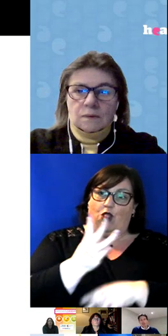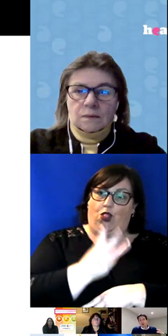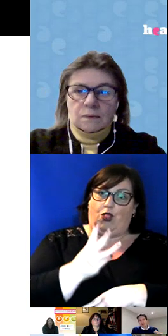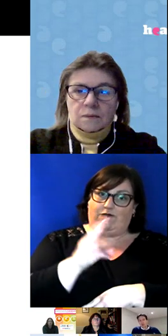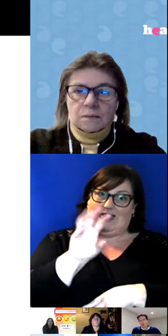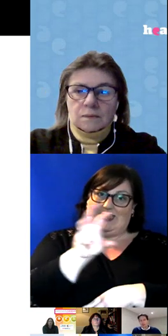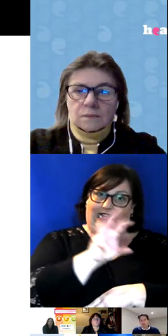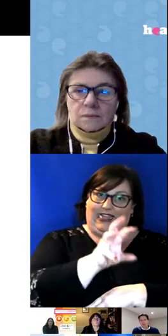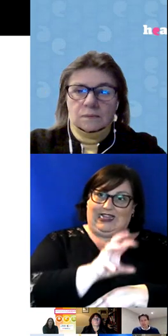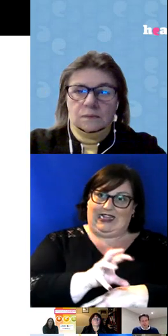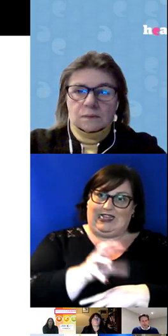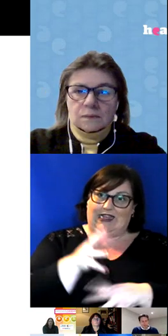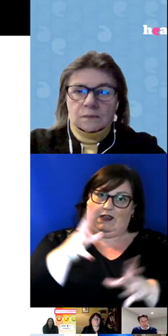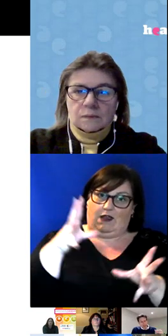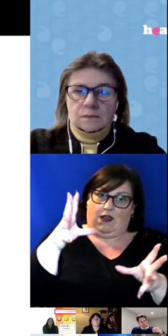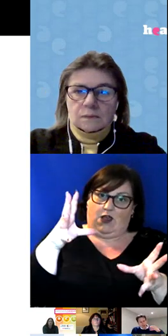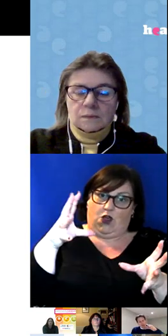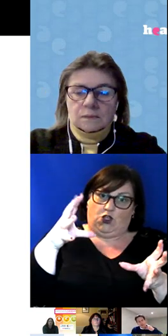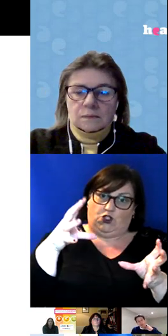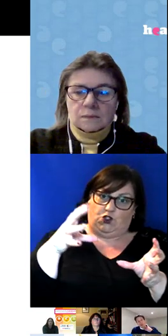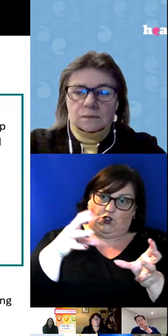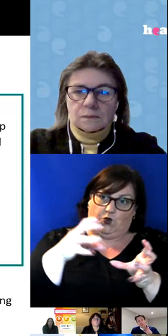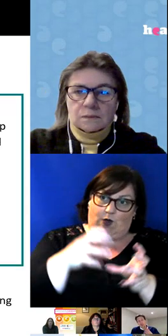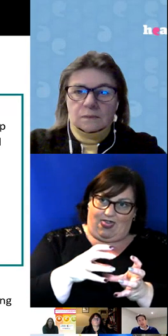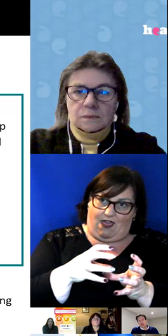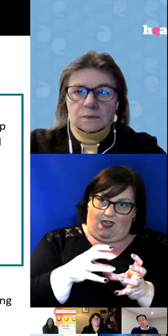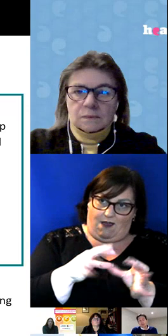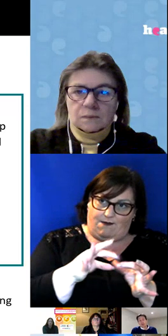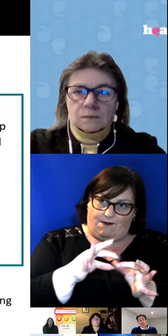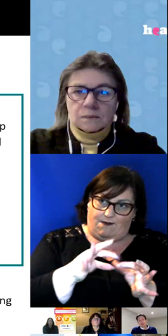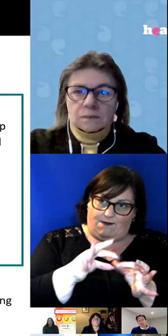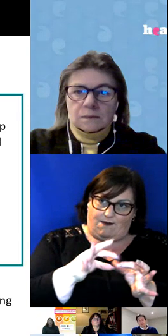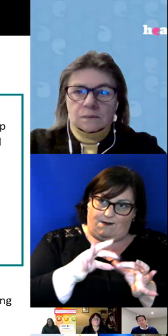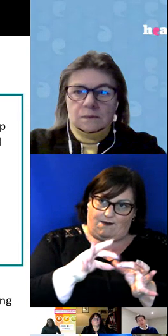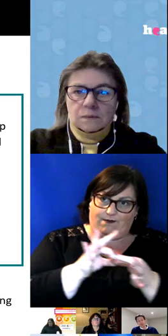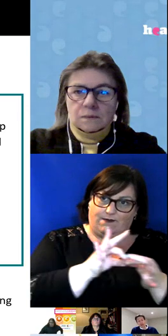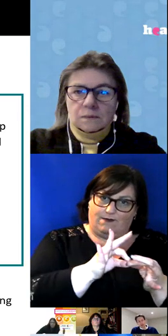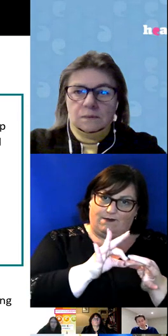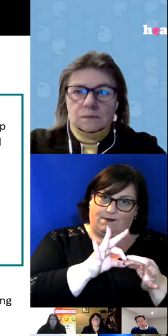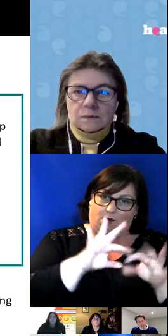system. Within that geography, there are nearly 2 million people.